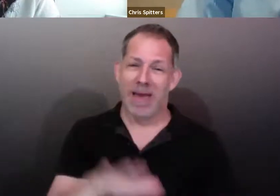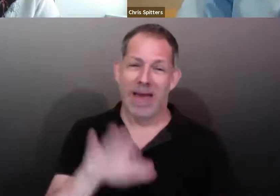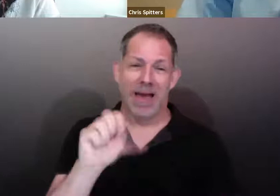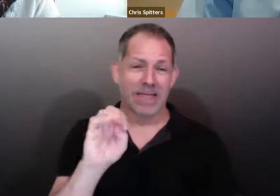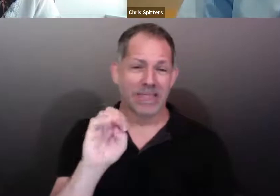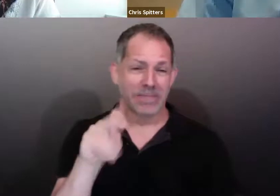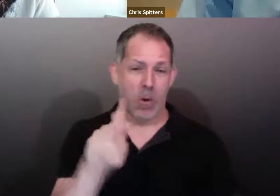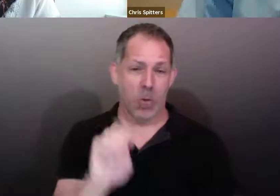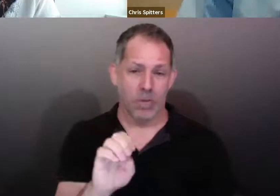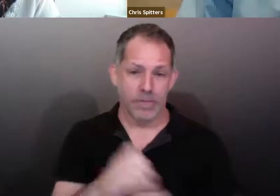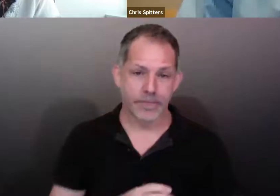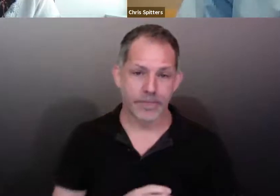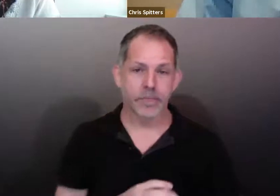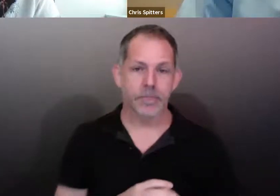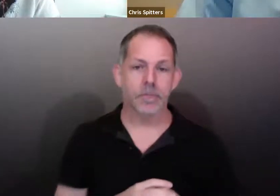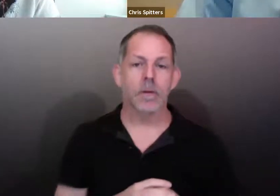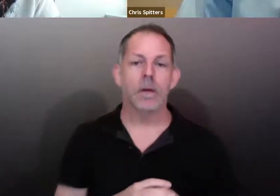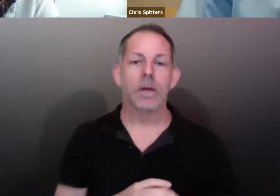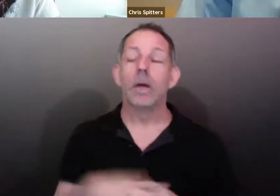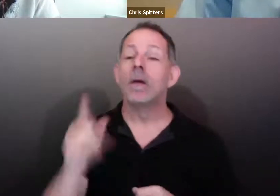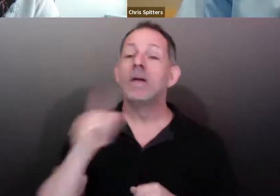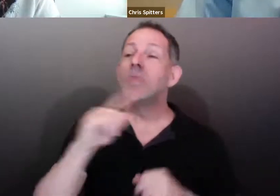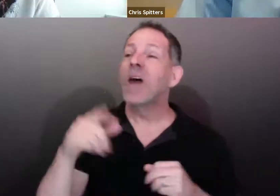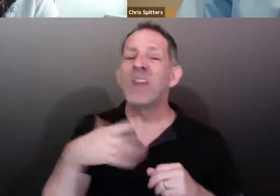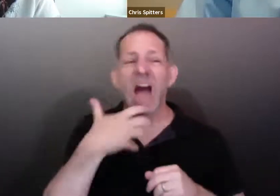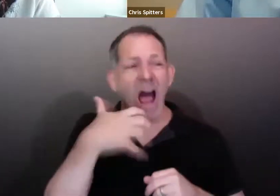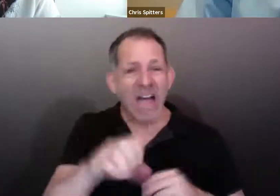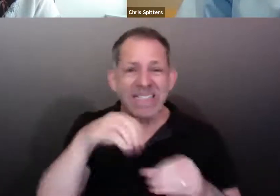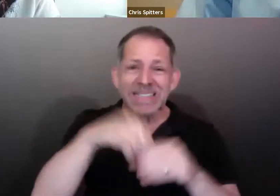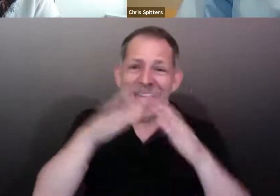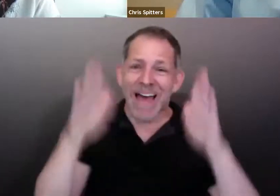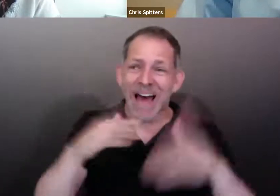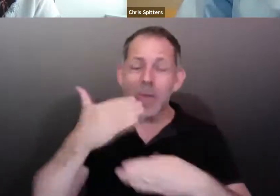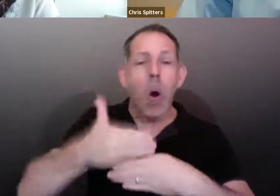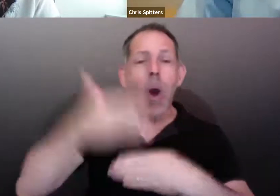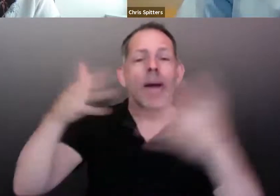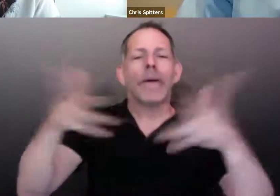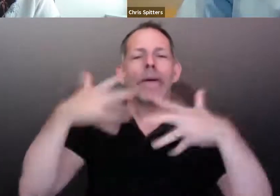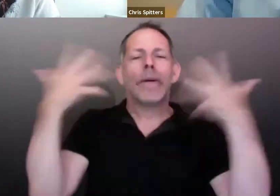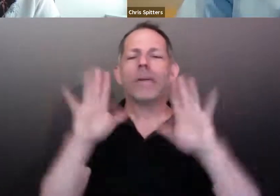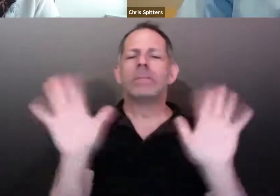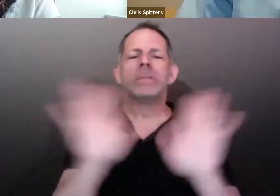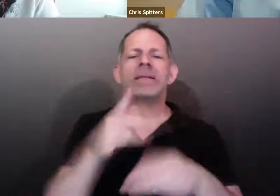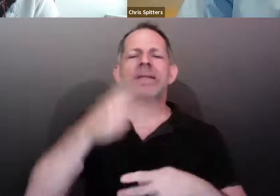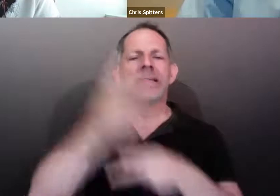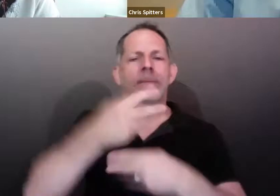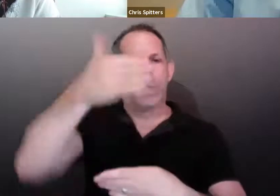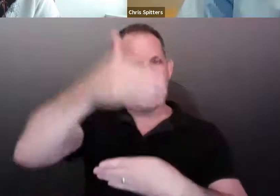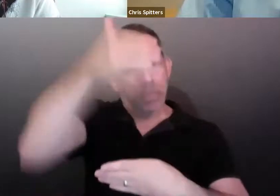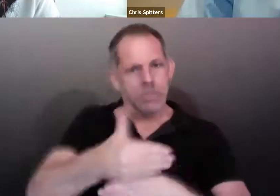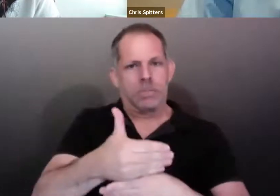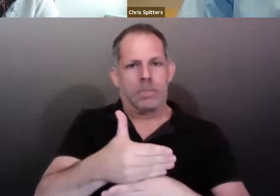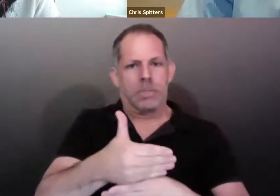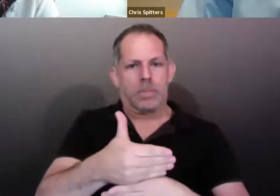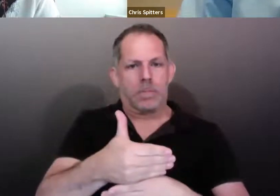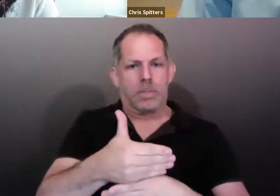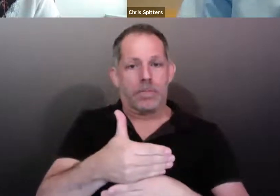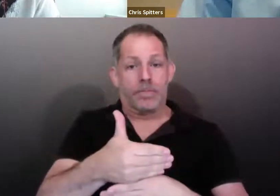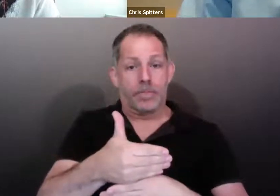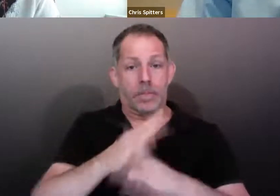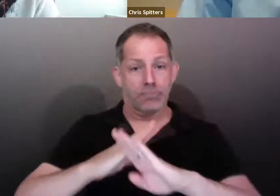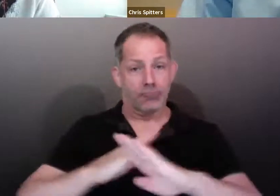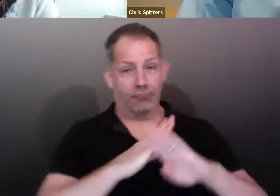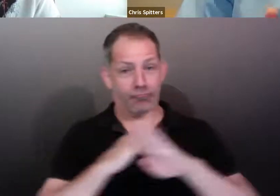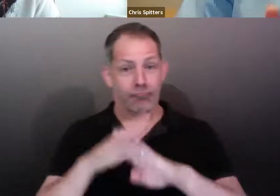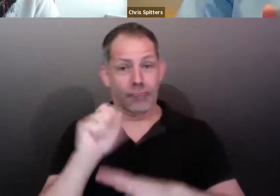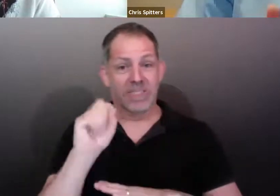warm, try to use air conditioning. And that's the message for today. And we'll,